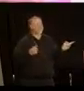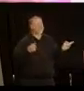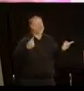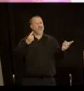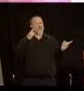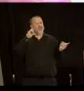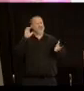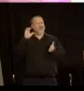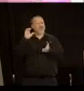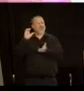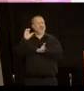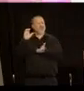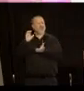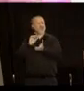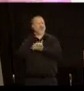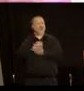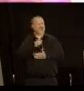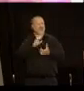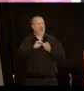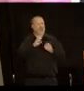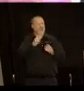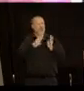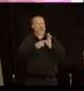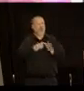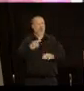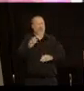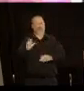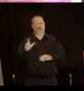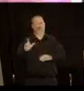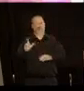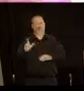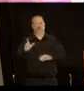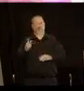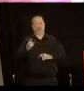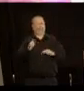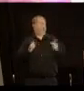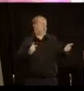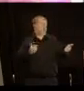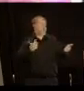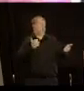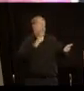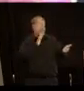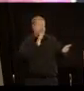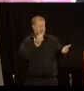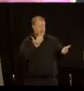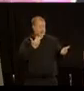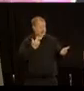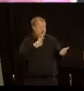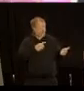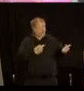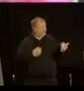with Representative Rachel Plakin? Would you like to come up and say a few words?